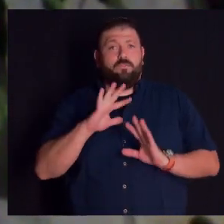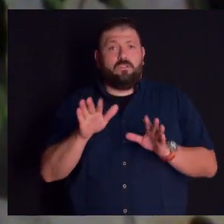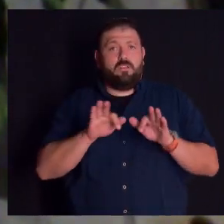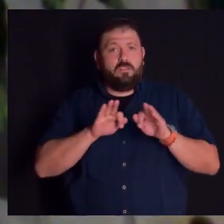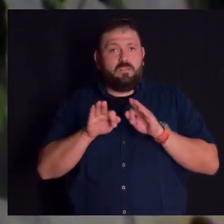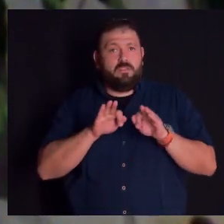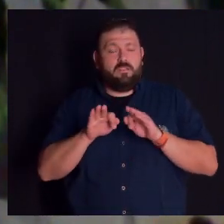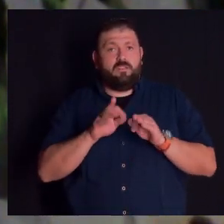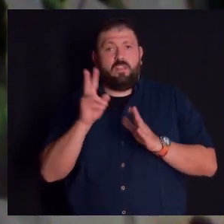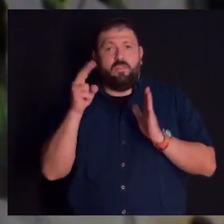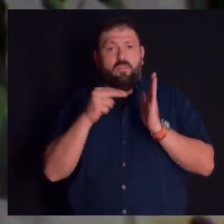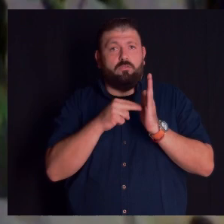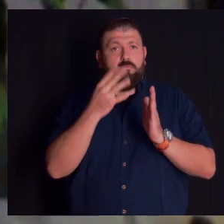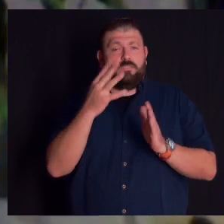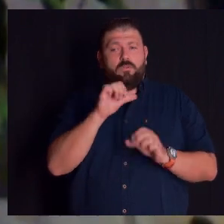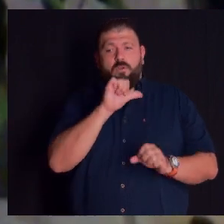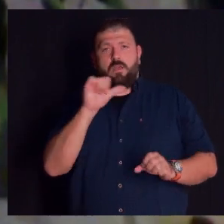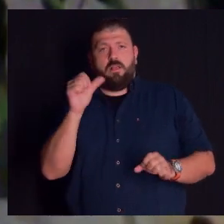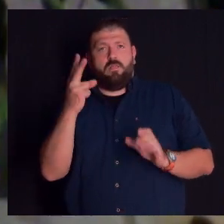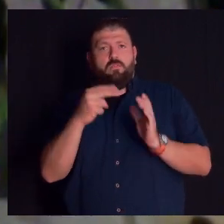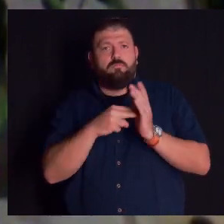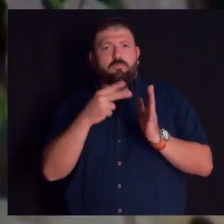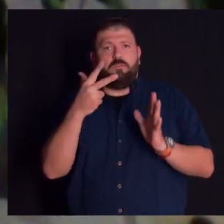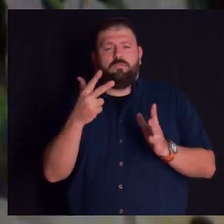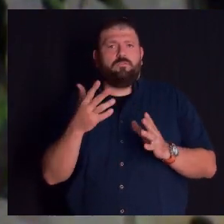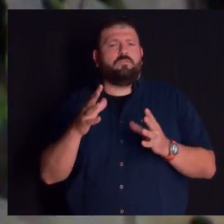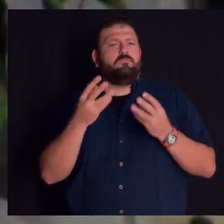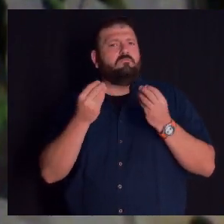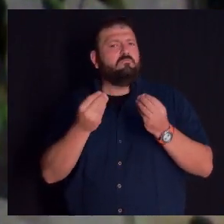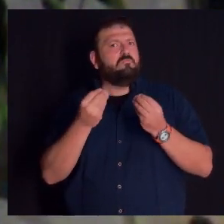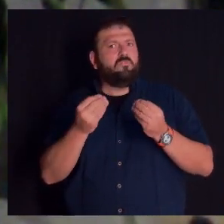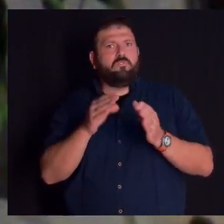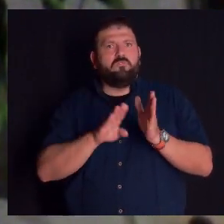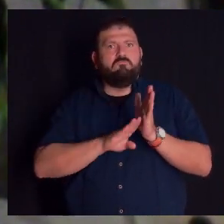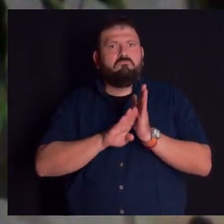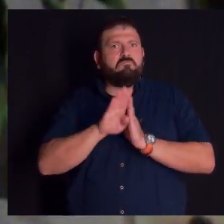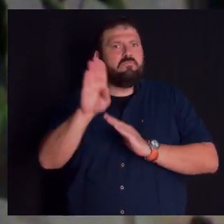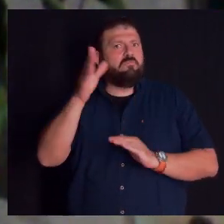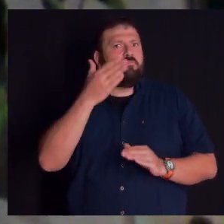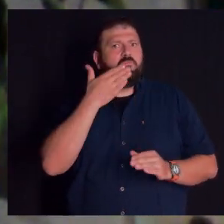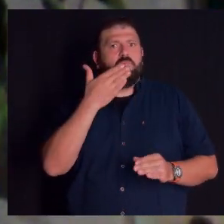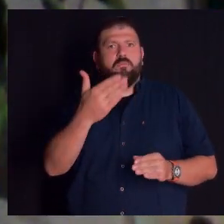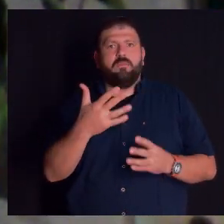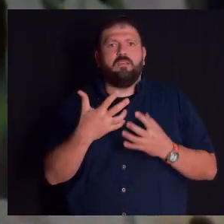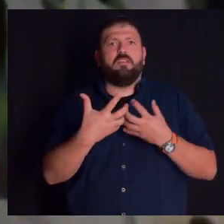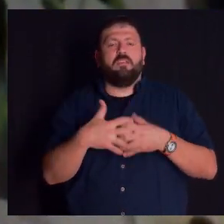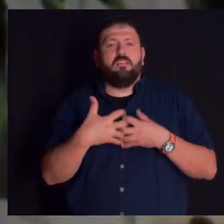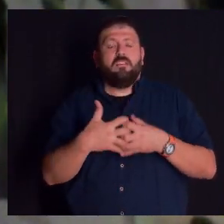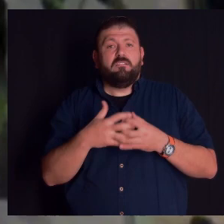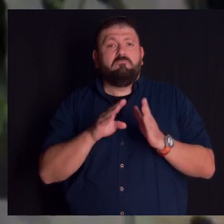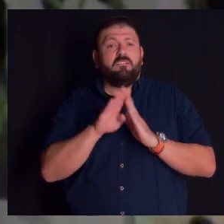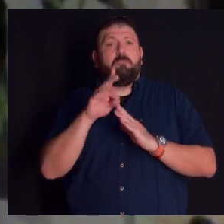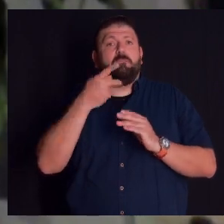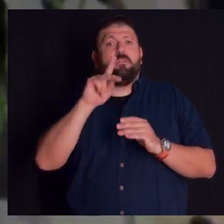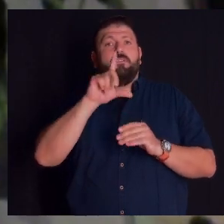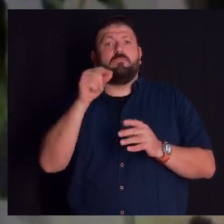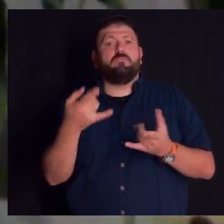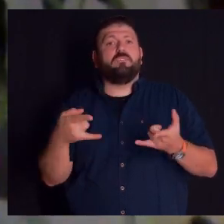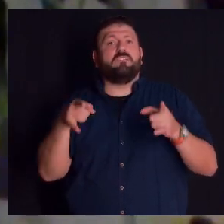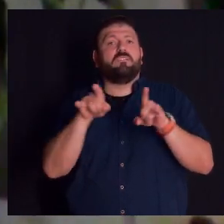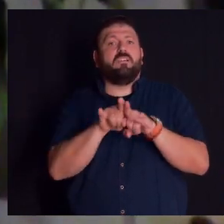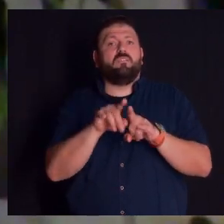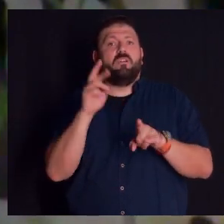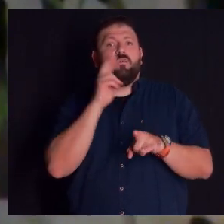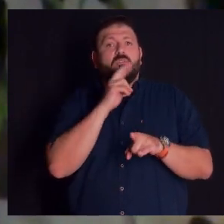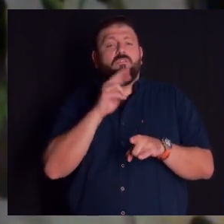After working since 2005 to 2008 with a lot of success, this company